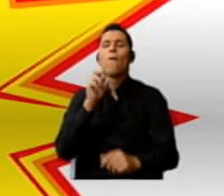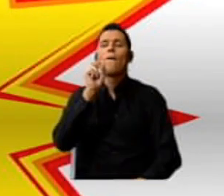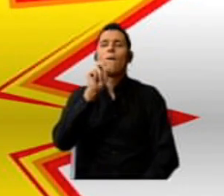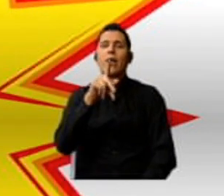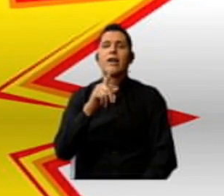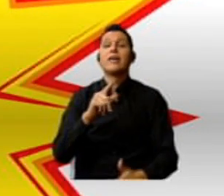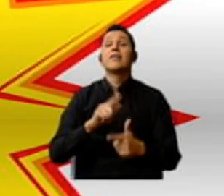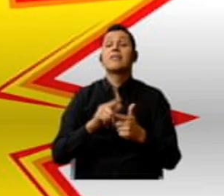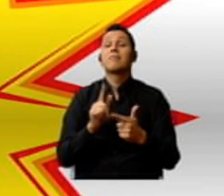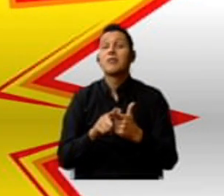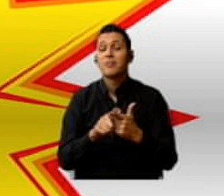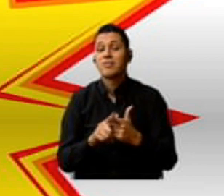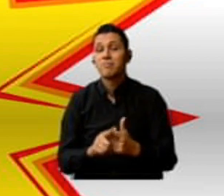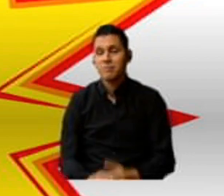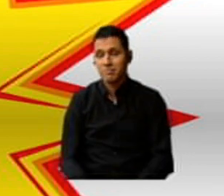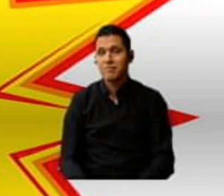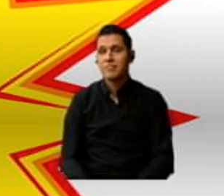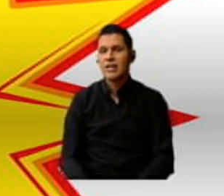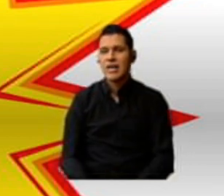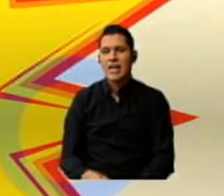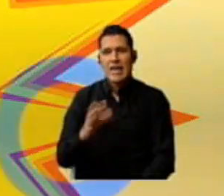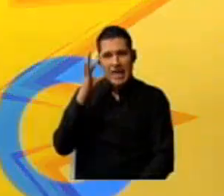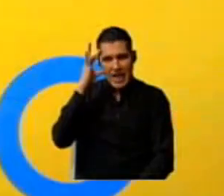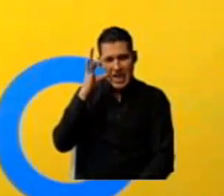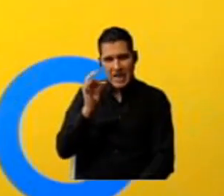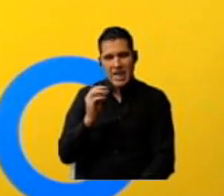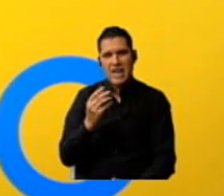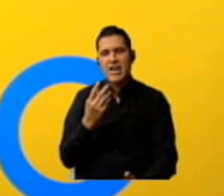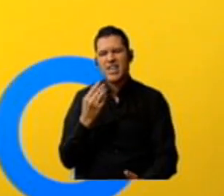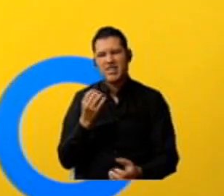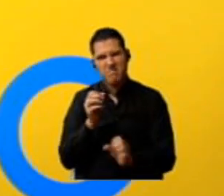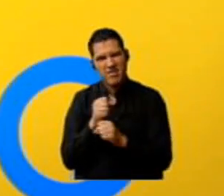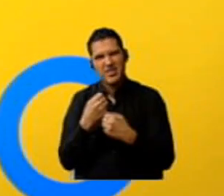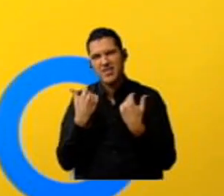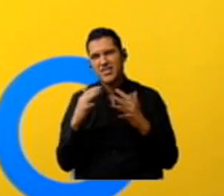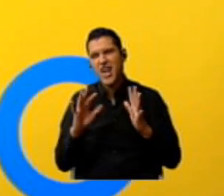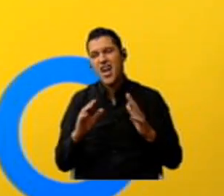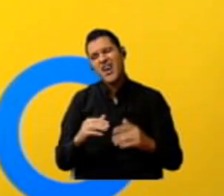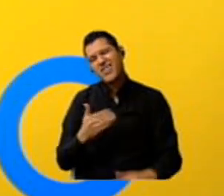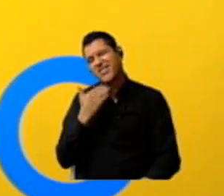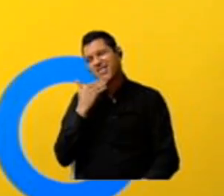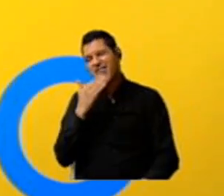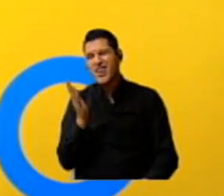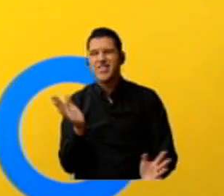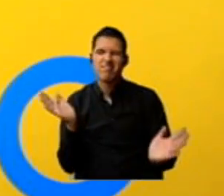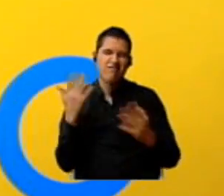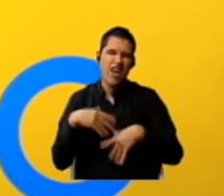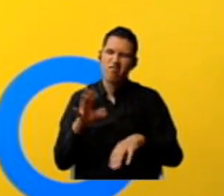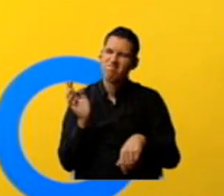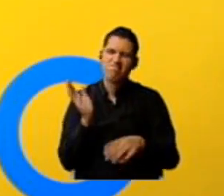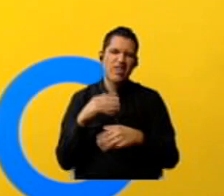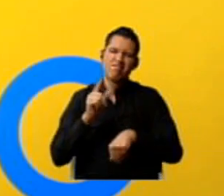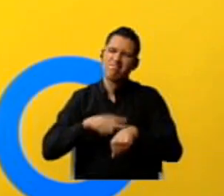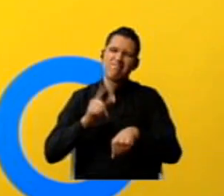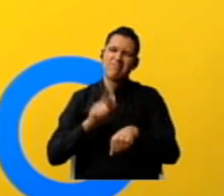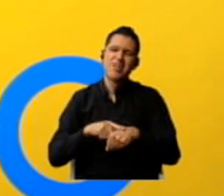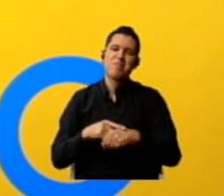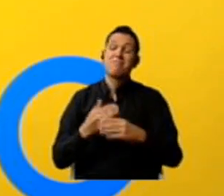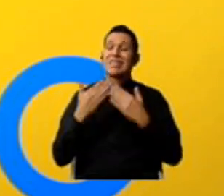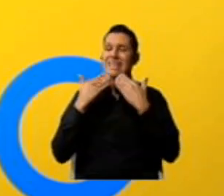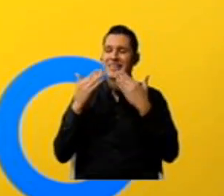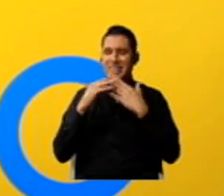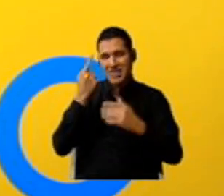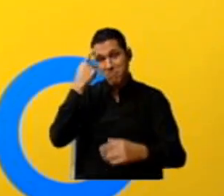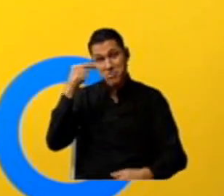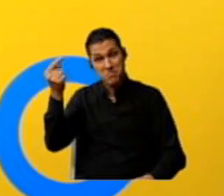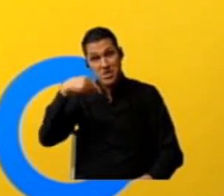So, I think it's time to go, Charlotte. Thank you very much. Thank you very much for joining us today.